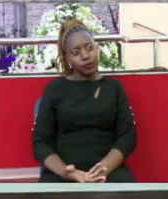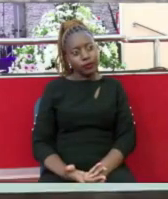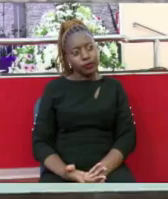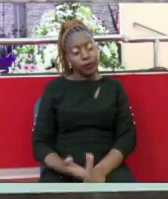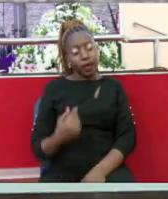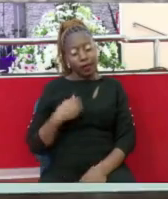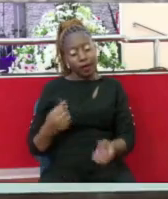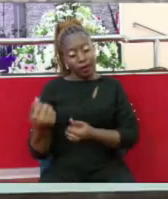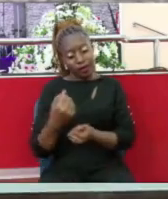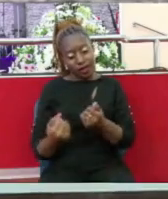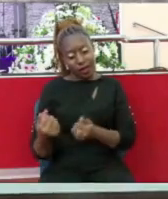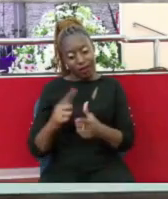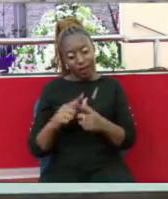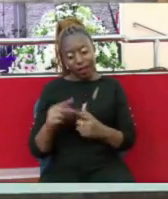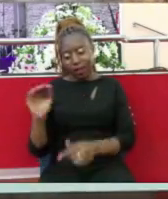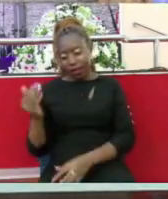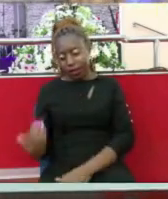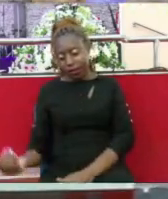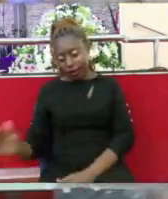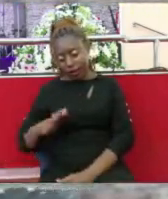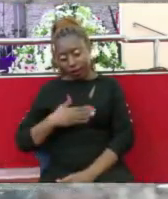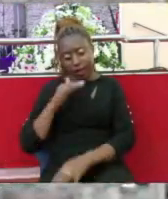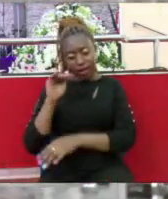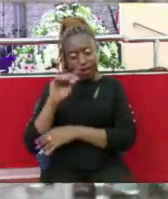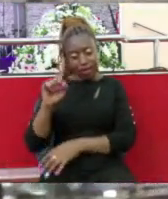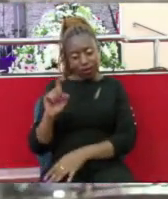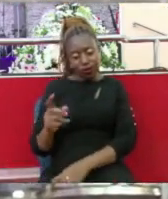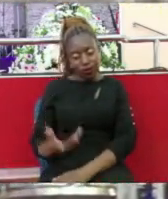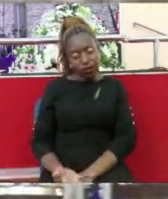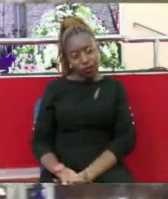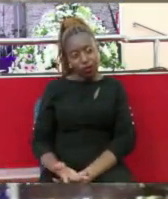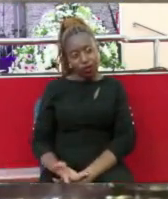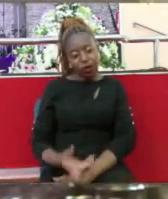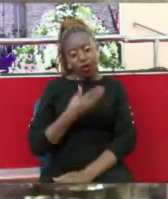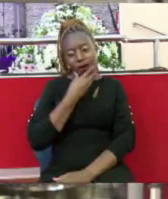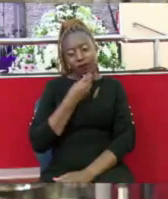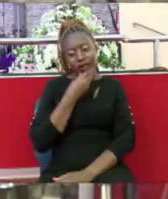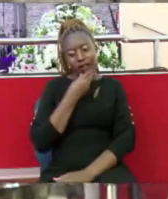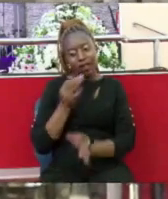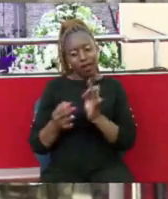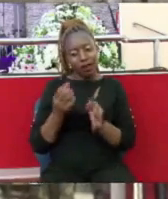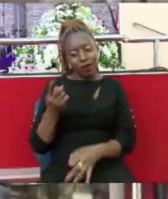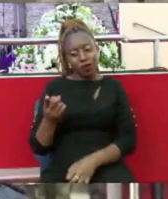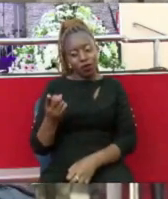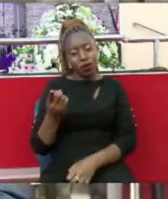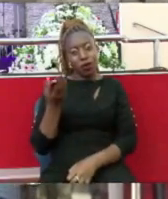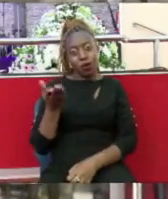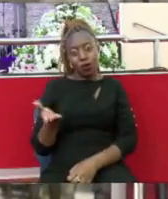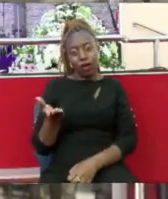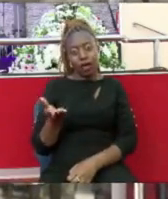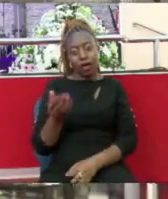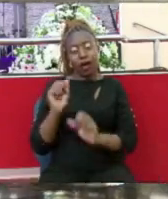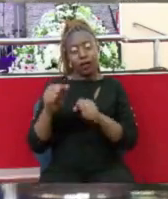children asked me that question in the car. Tunaenda watoto wangu wakaniuliza ile swali. Dad, if you were there, what would you have done? Baba ungelikuwa pale ungefanya nini?